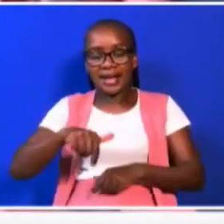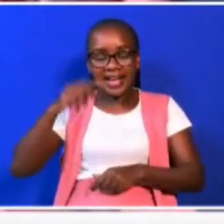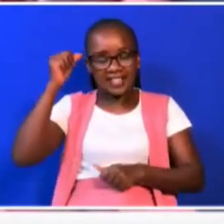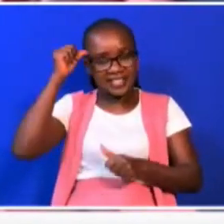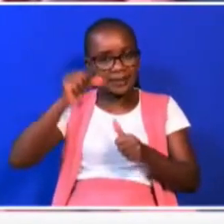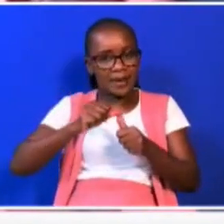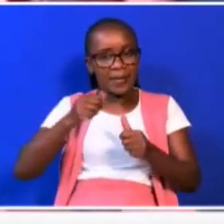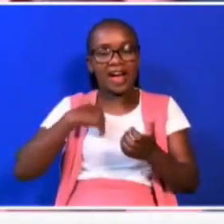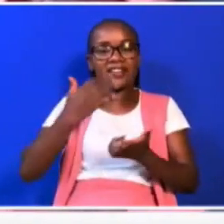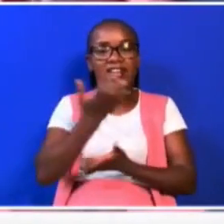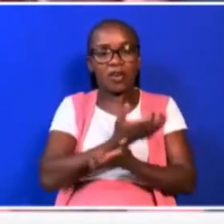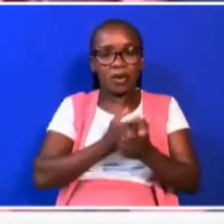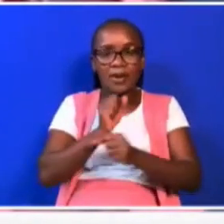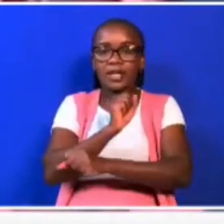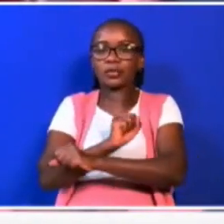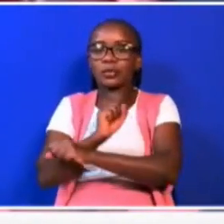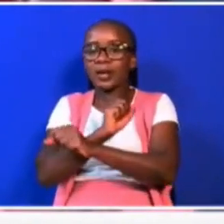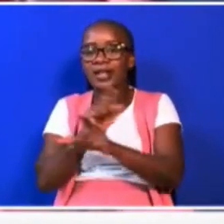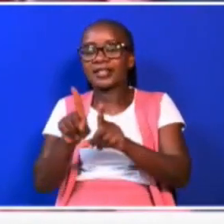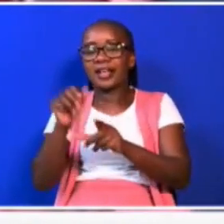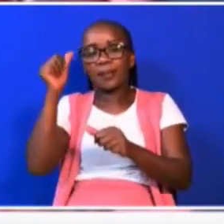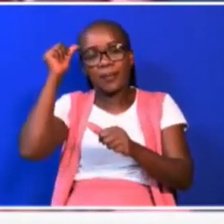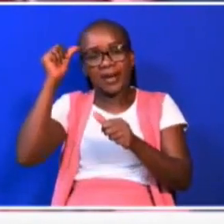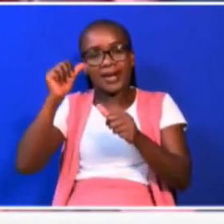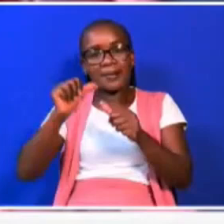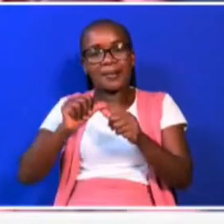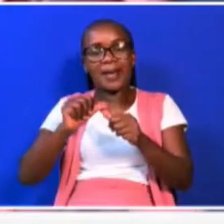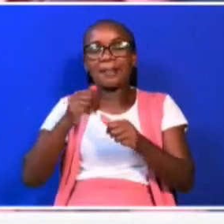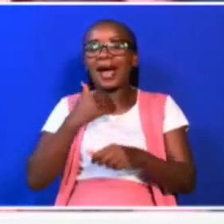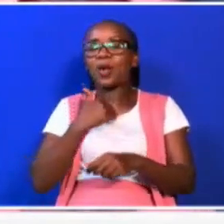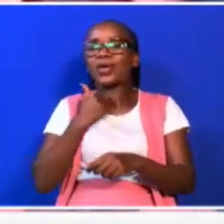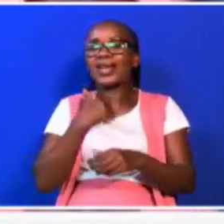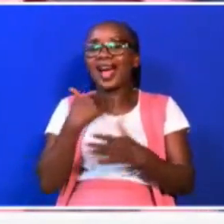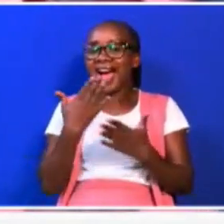that we have an economy to protect. Let's remember that we have some revenues to collect.